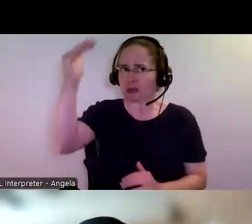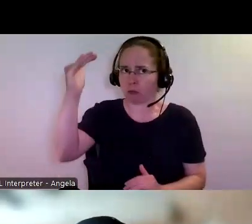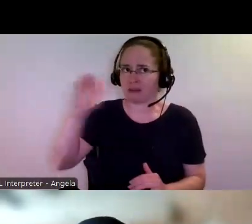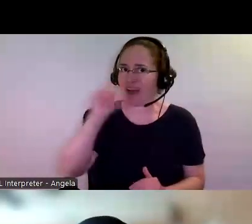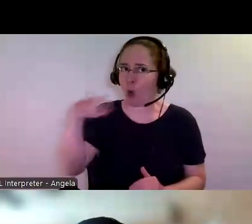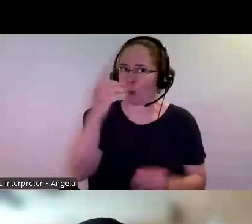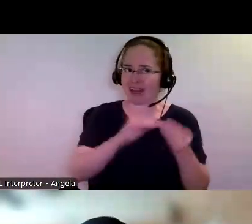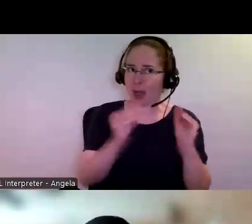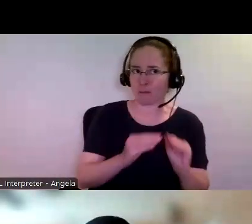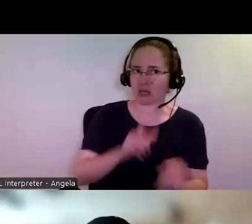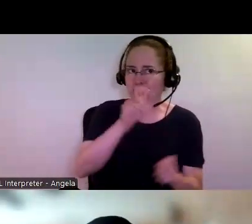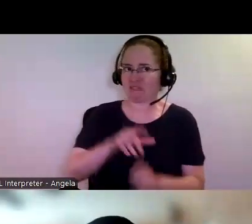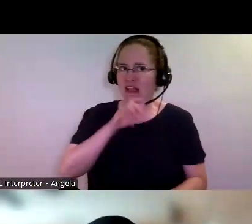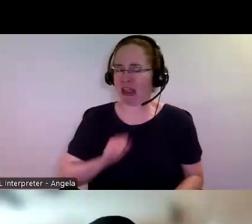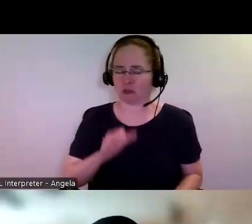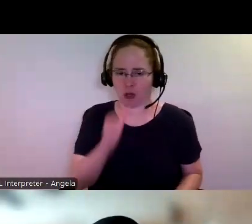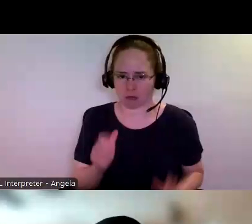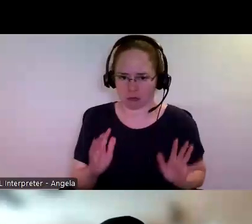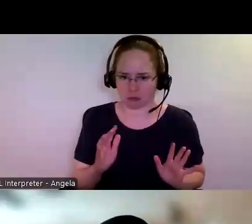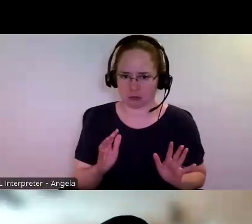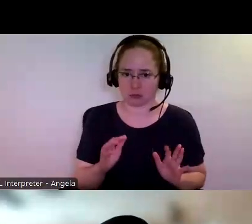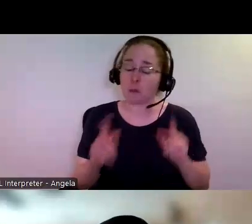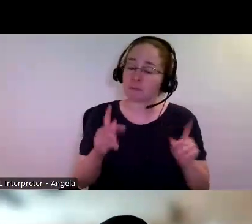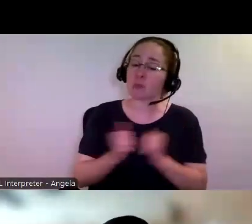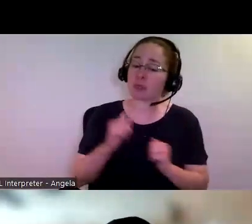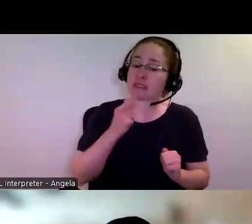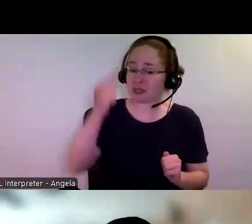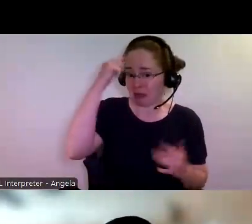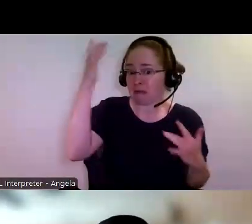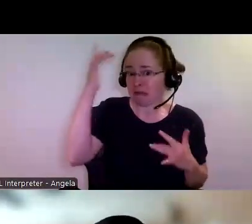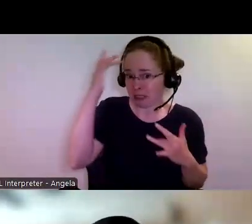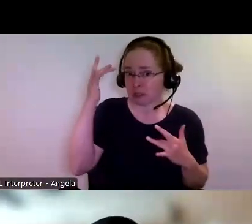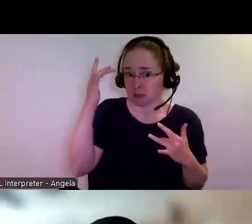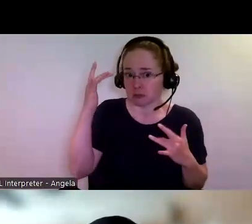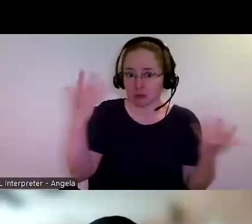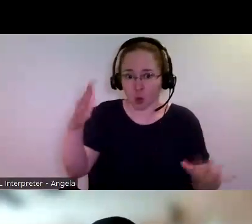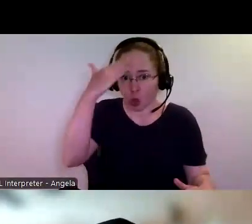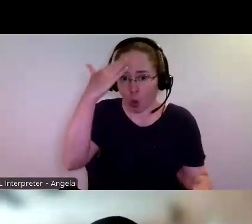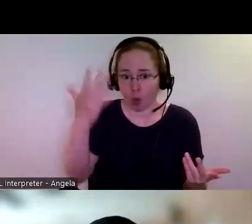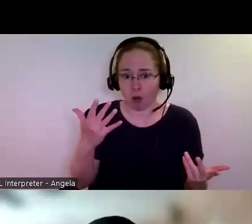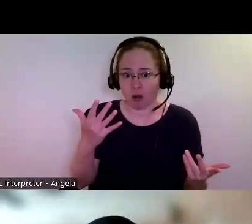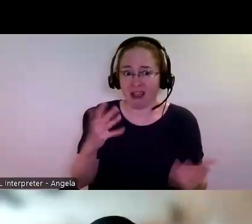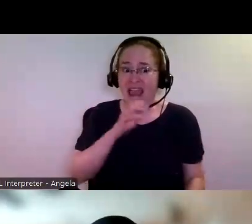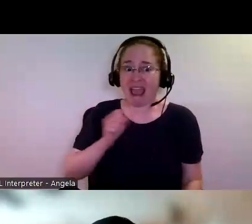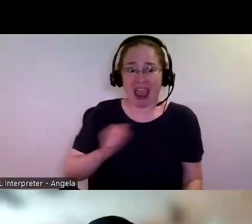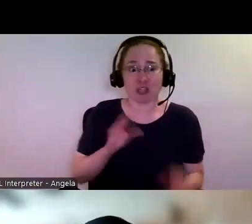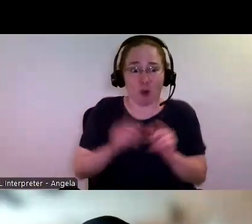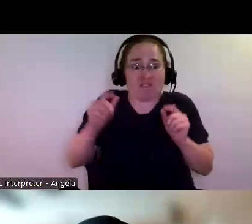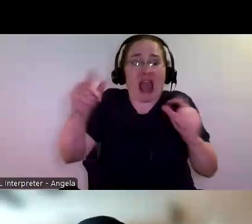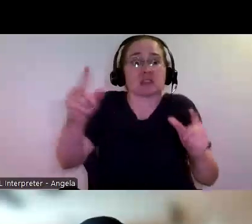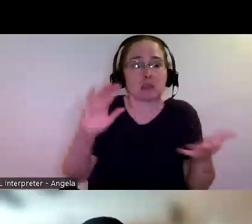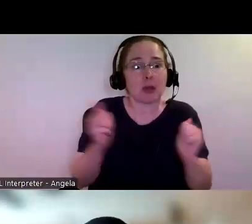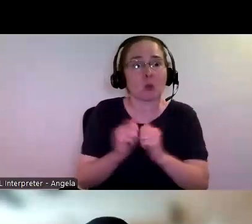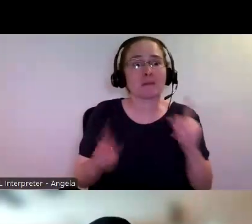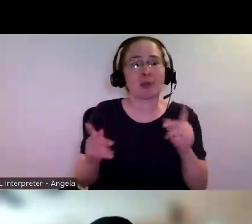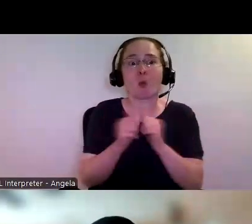number, it's not just an age. People with serious mental illness, as we know, age faster than people without serious